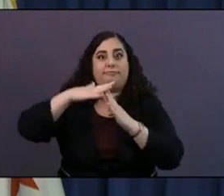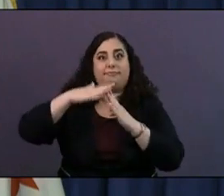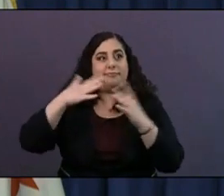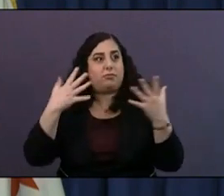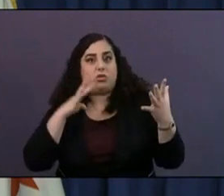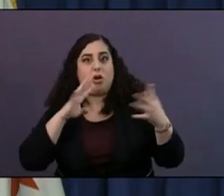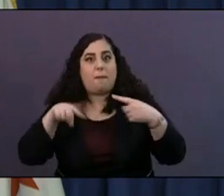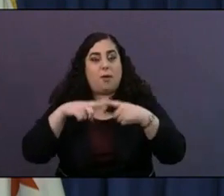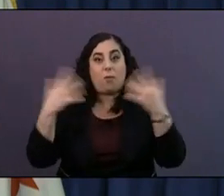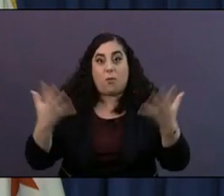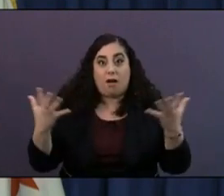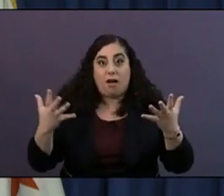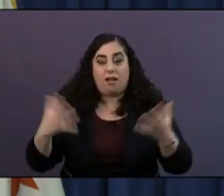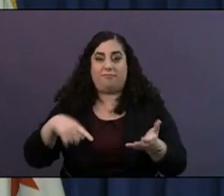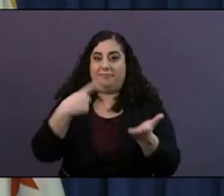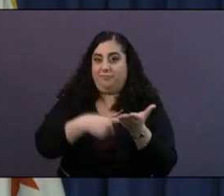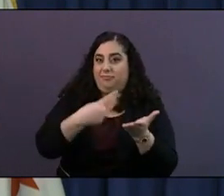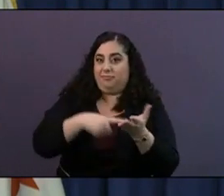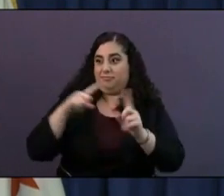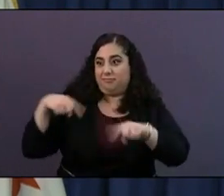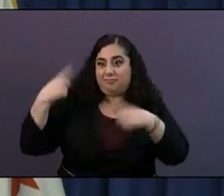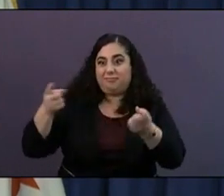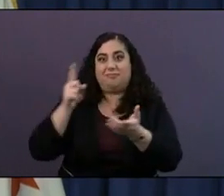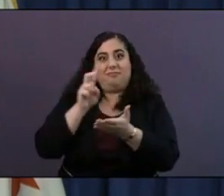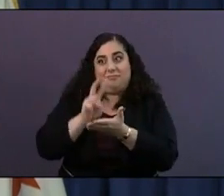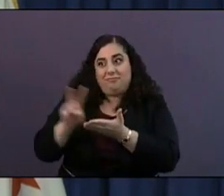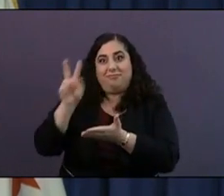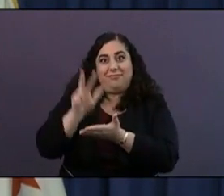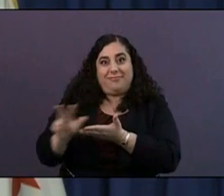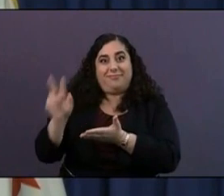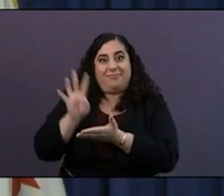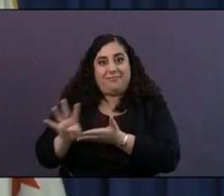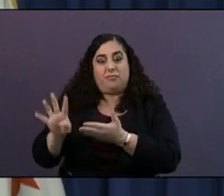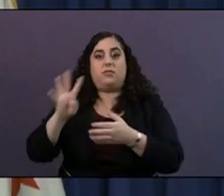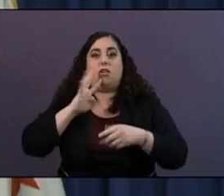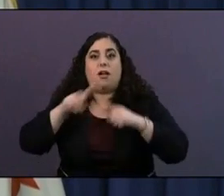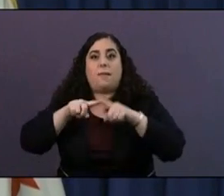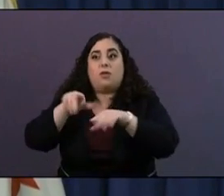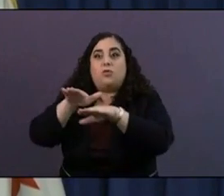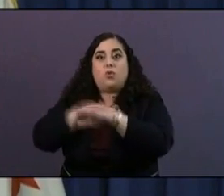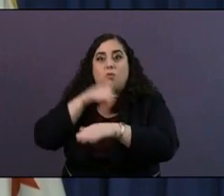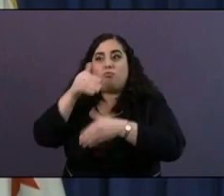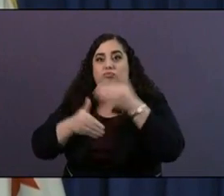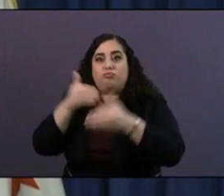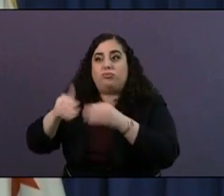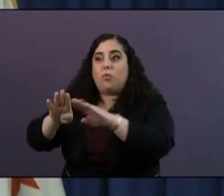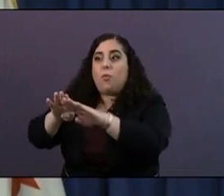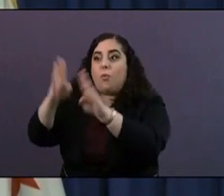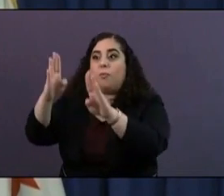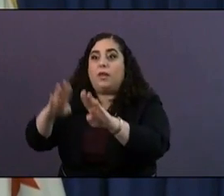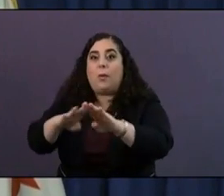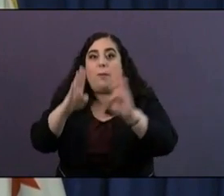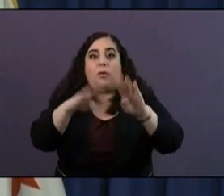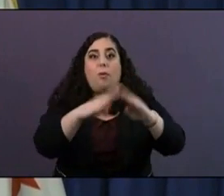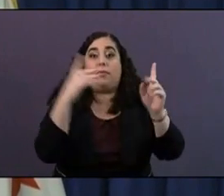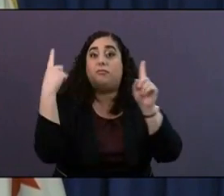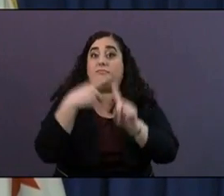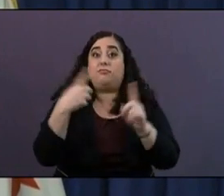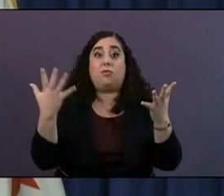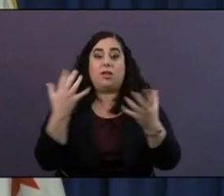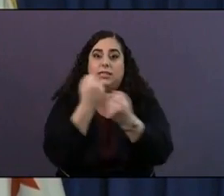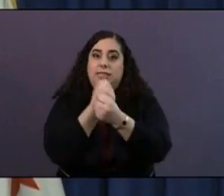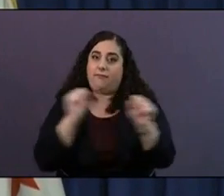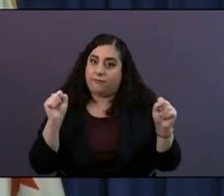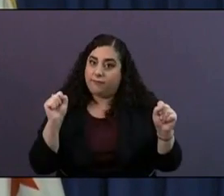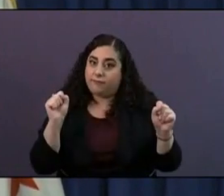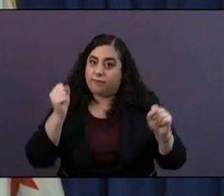several days and weeks, which is how to safely reopen our economy. We have talked a lot about how San Diego